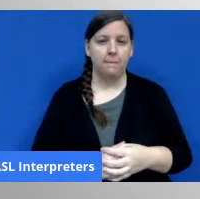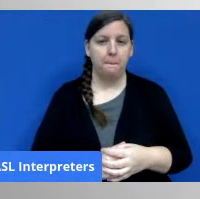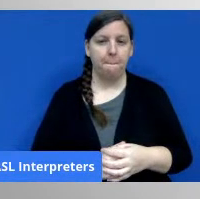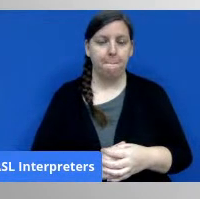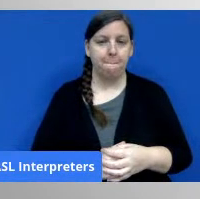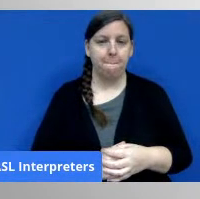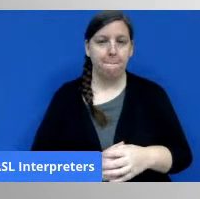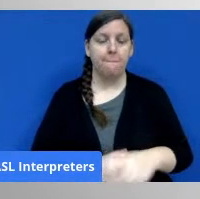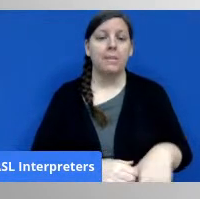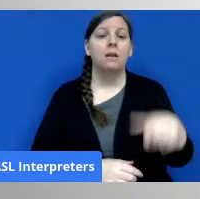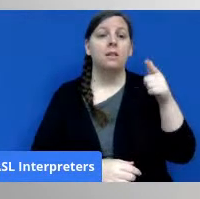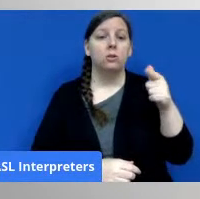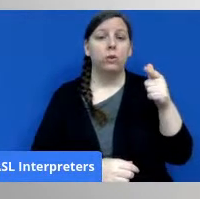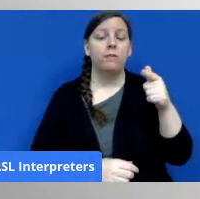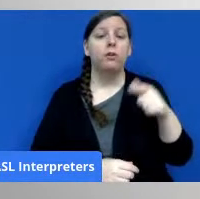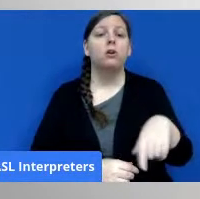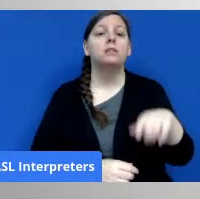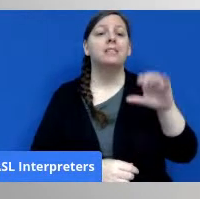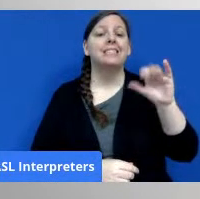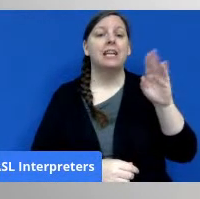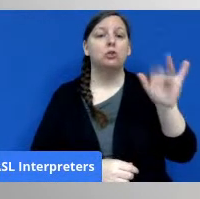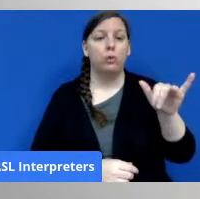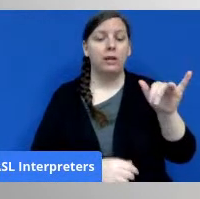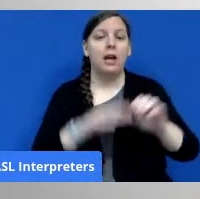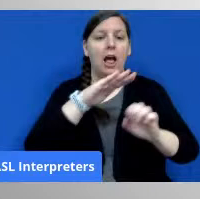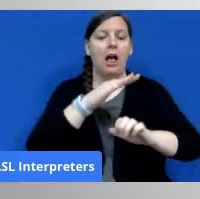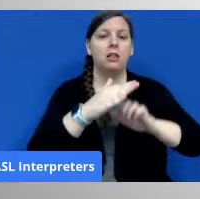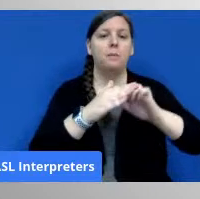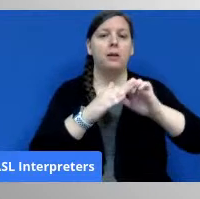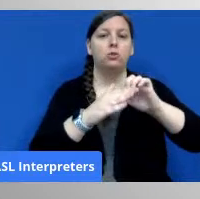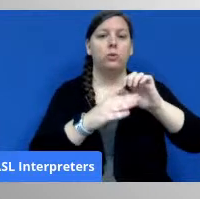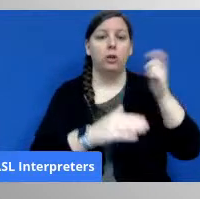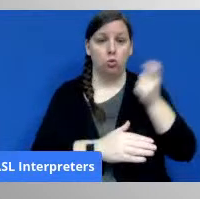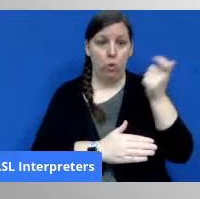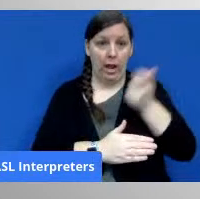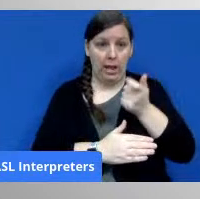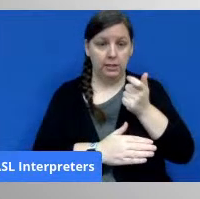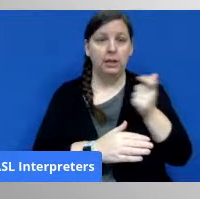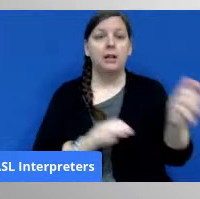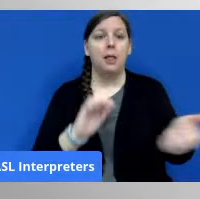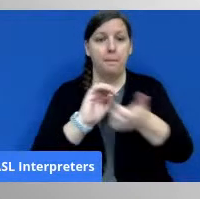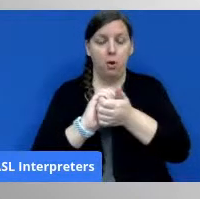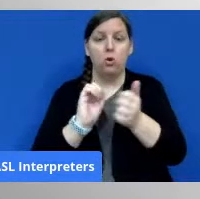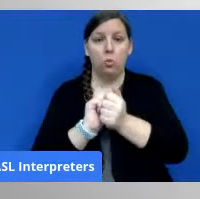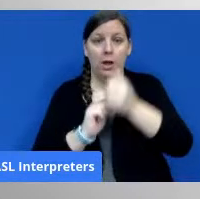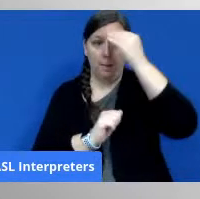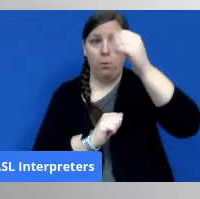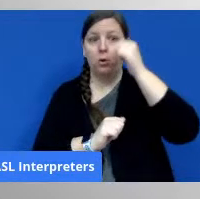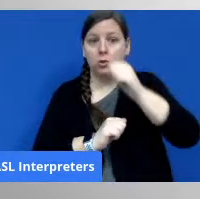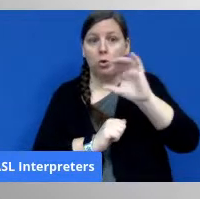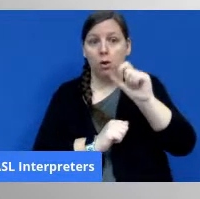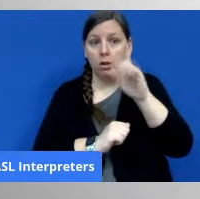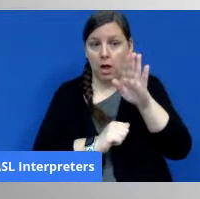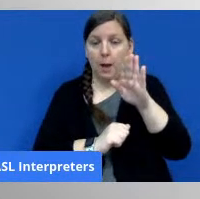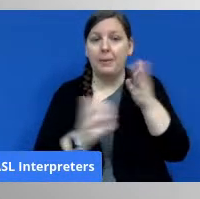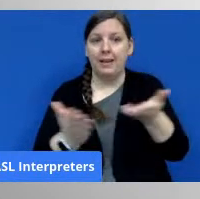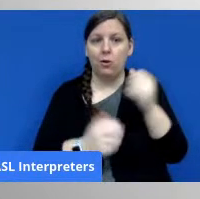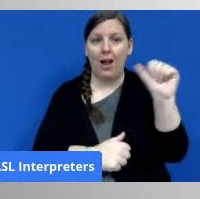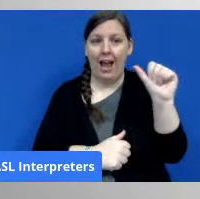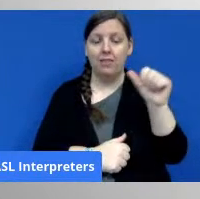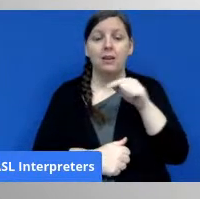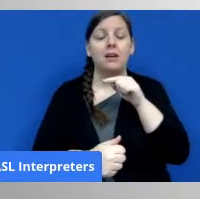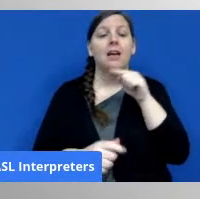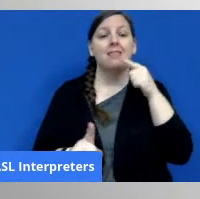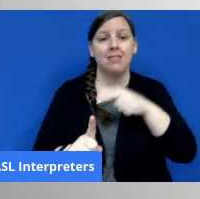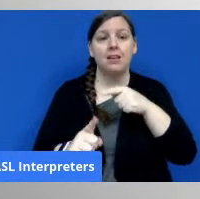The 21st Century Elementary grant is in partnership with the Boys and Girls Club of Athens. This